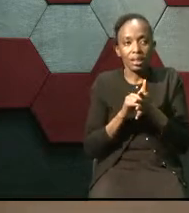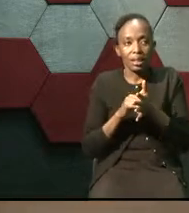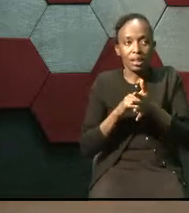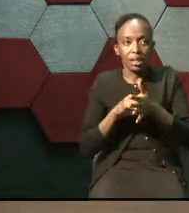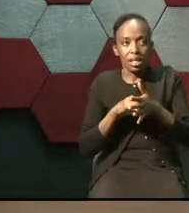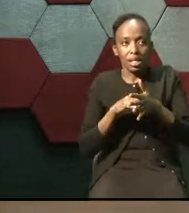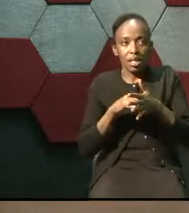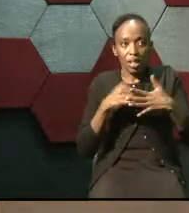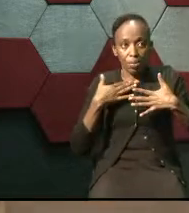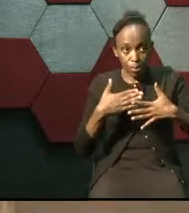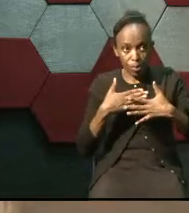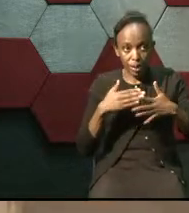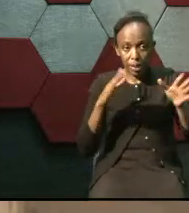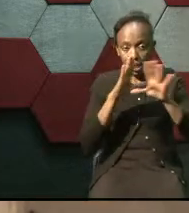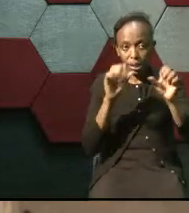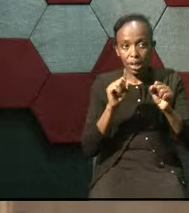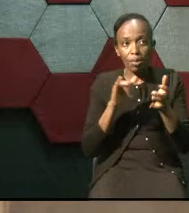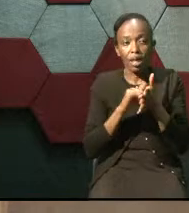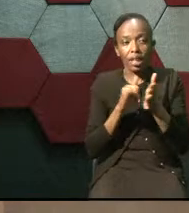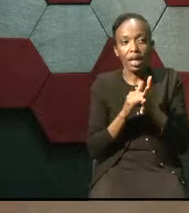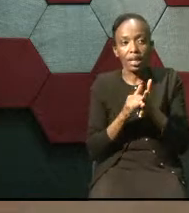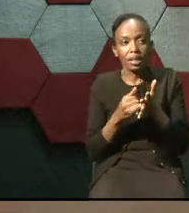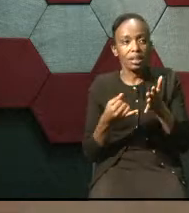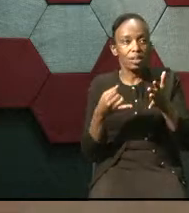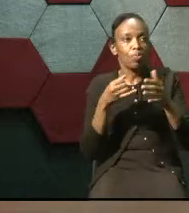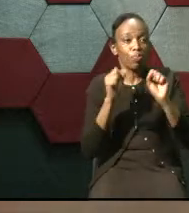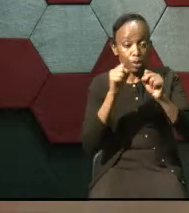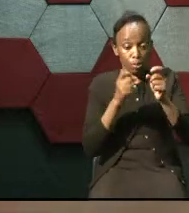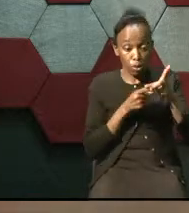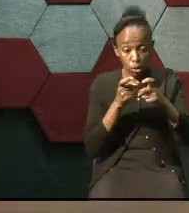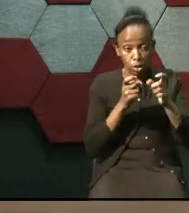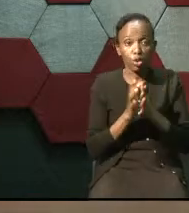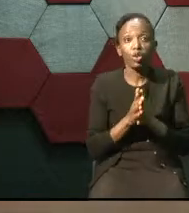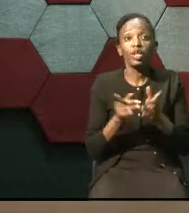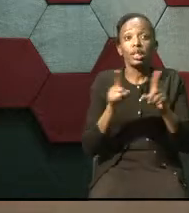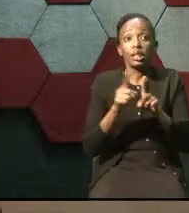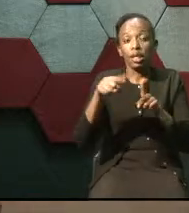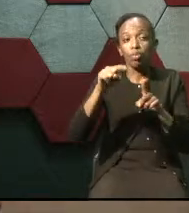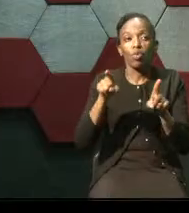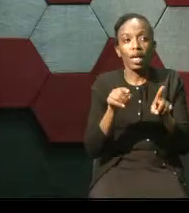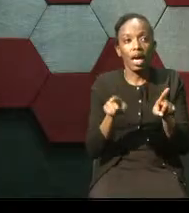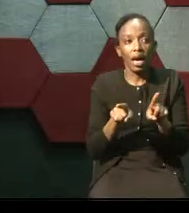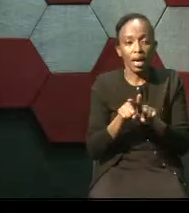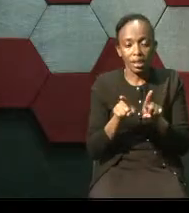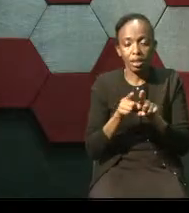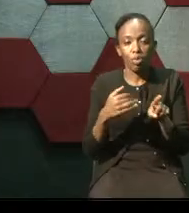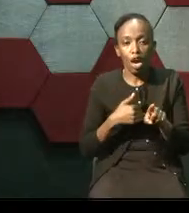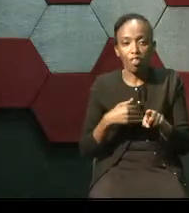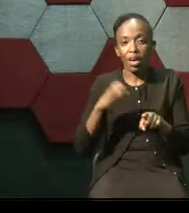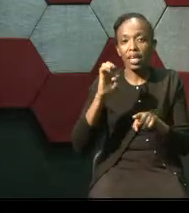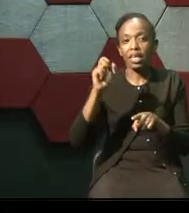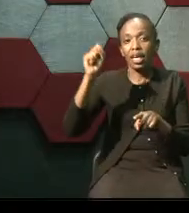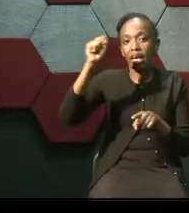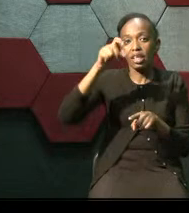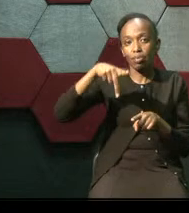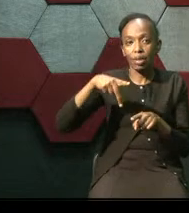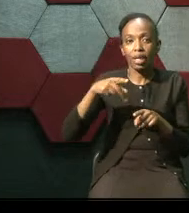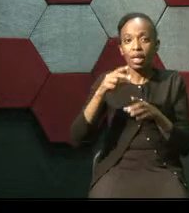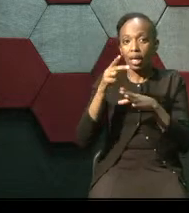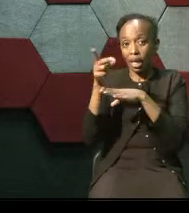is hooked to the Arduino microcontroller. We also have an ESP camera module,